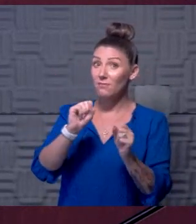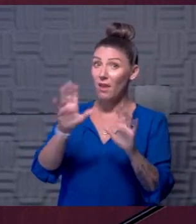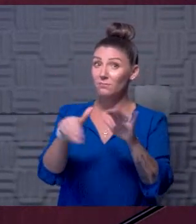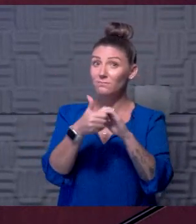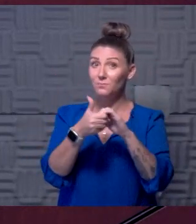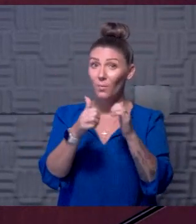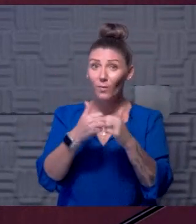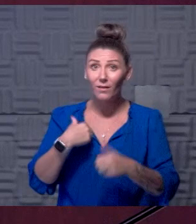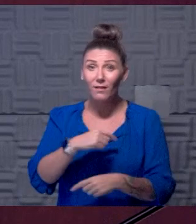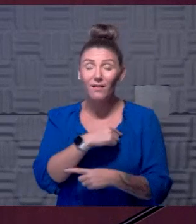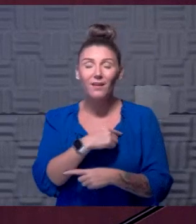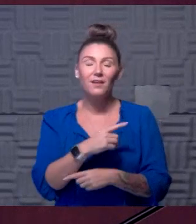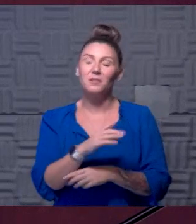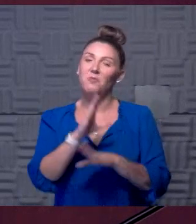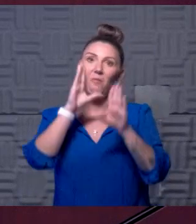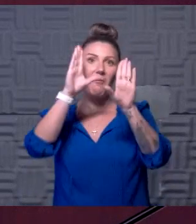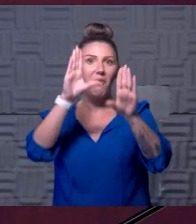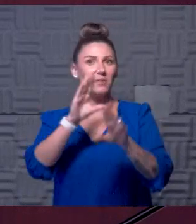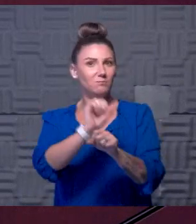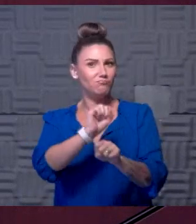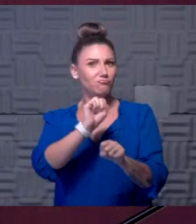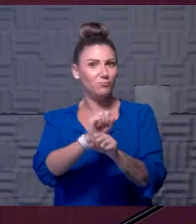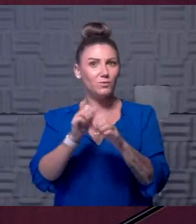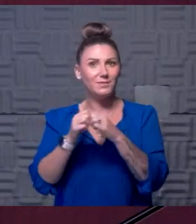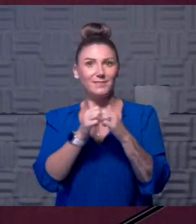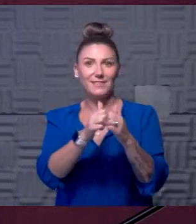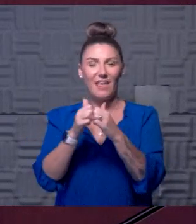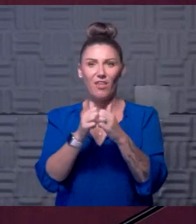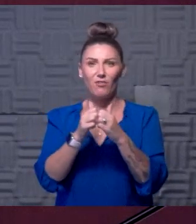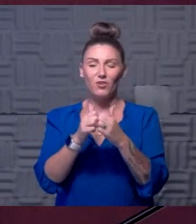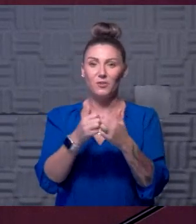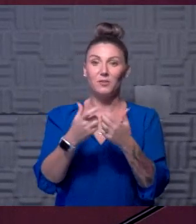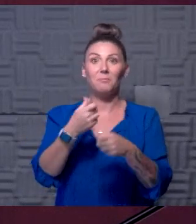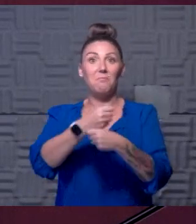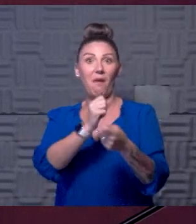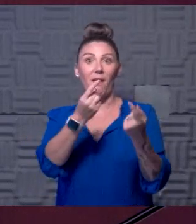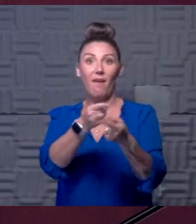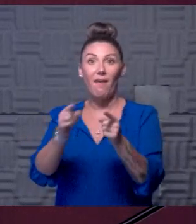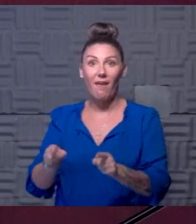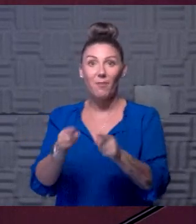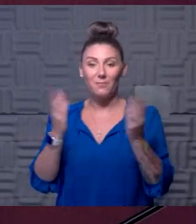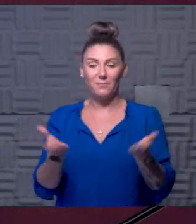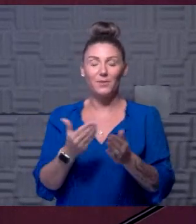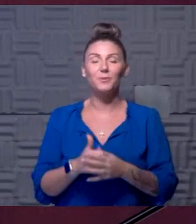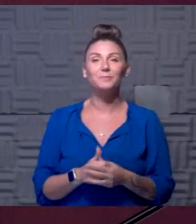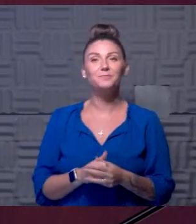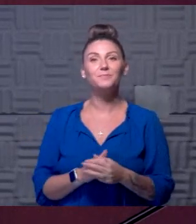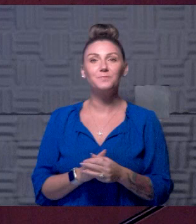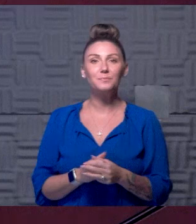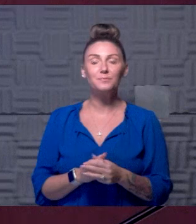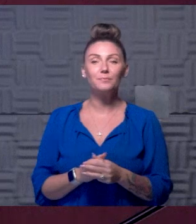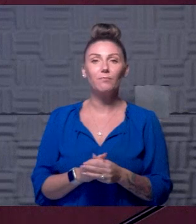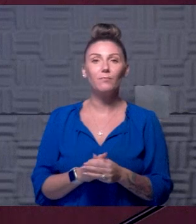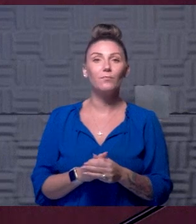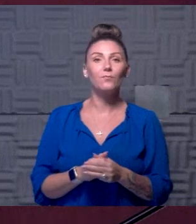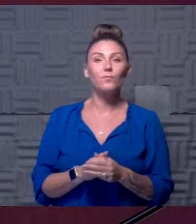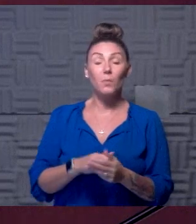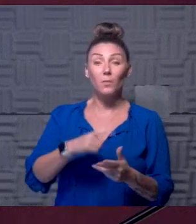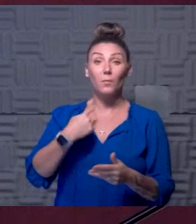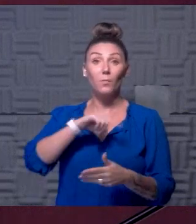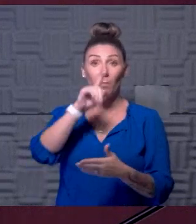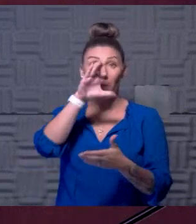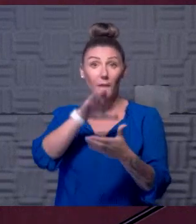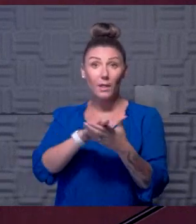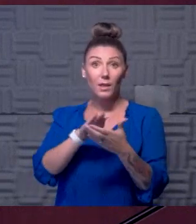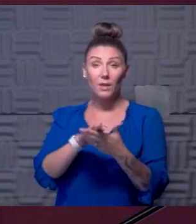been an awesome force together in terms of working to get this happening here. And we believe that Kansas